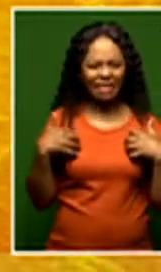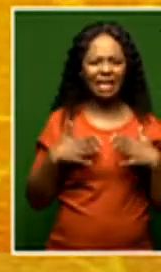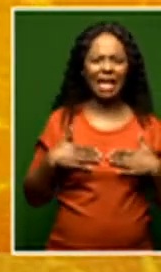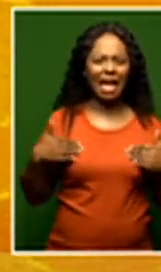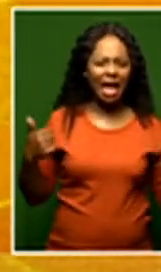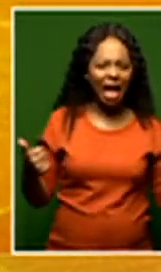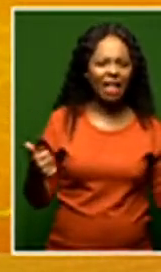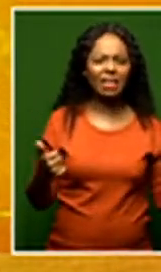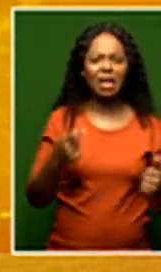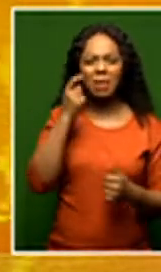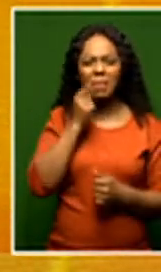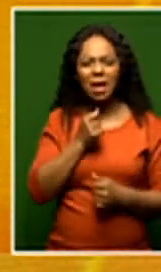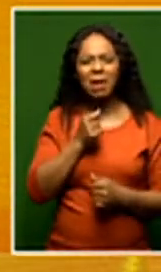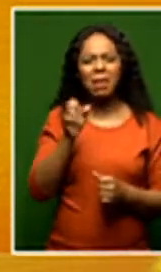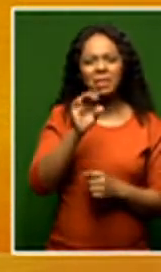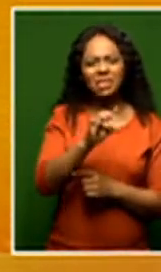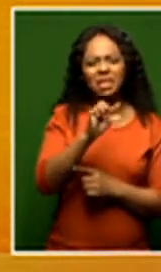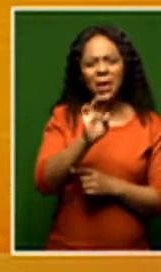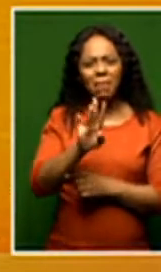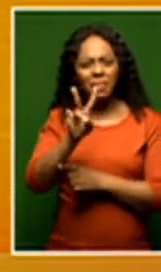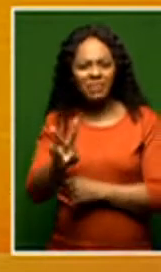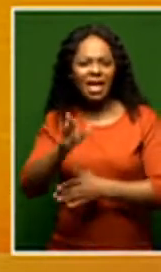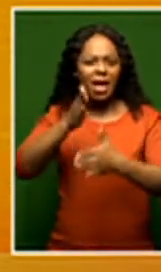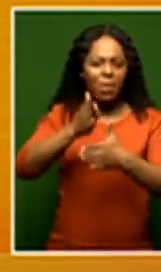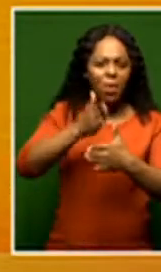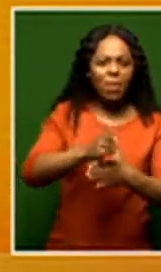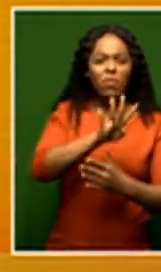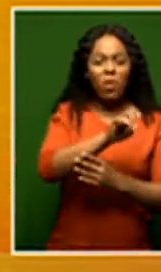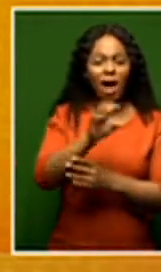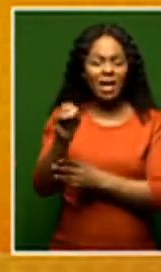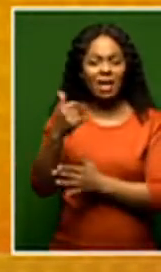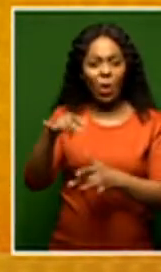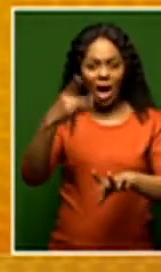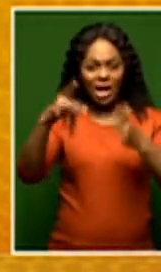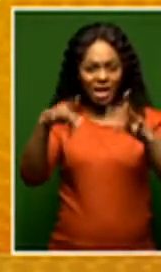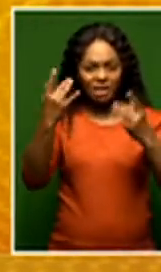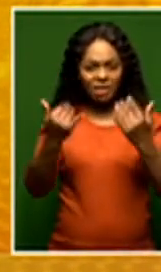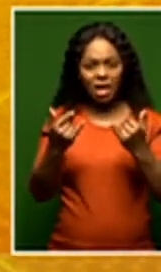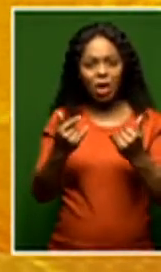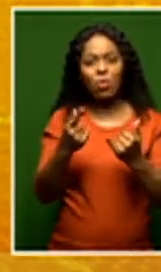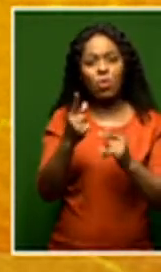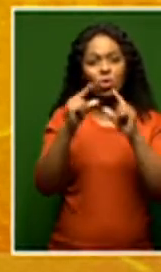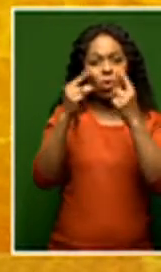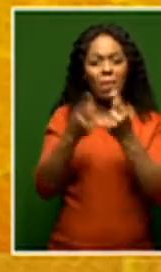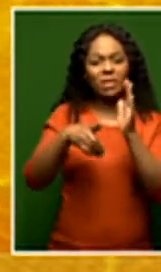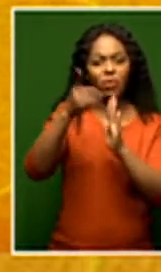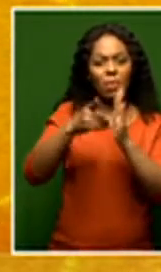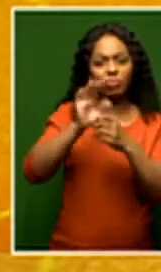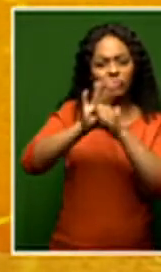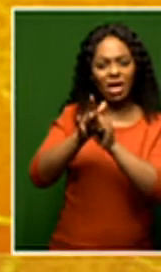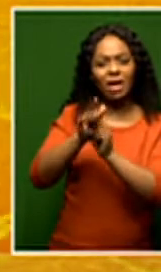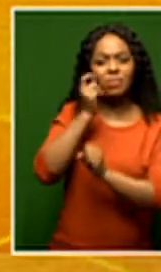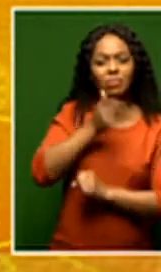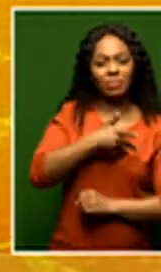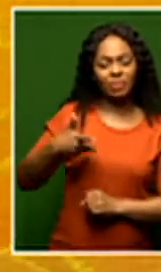gender-based violence and employment. An analysis of over 400 studies by the Center for Global Development's COVID-19 Gender and Development